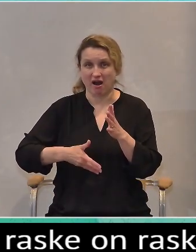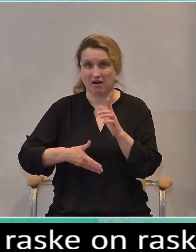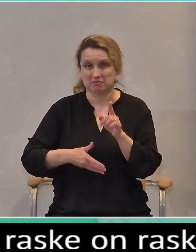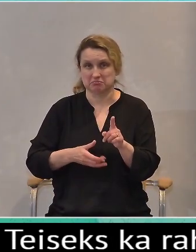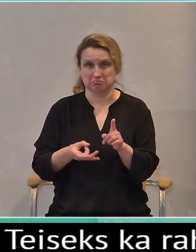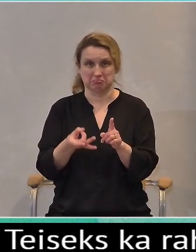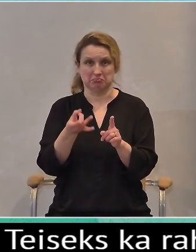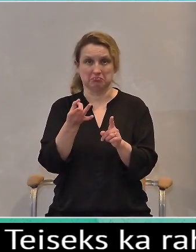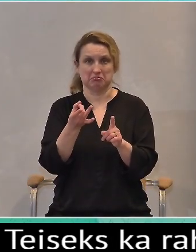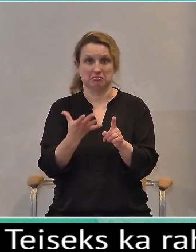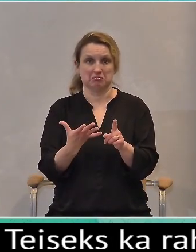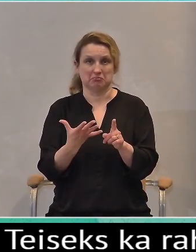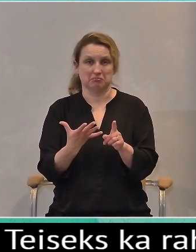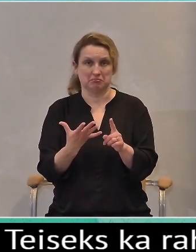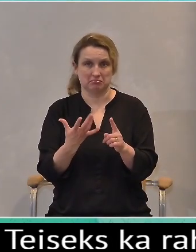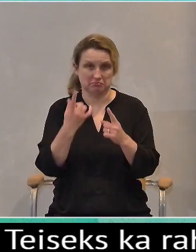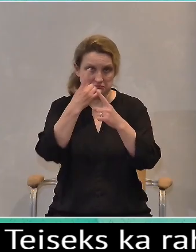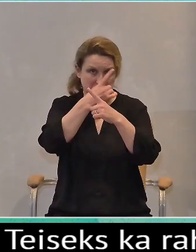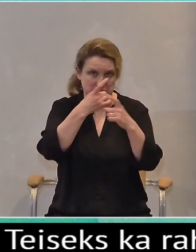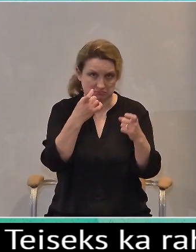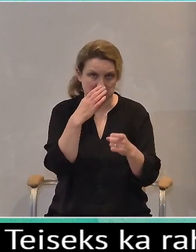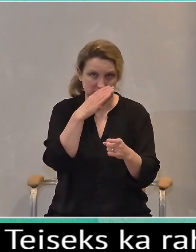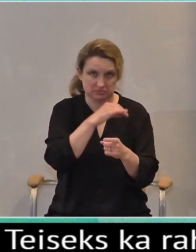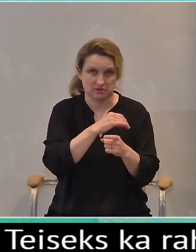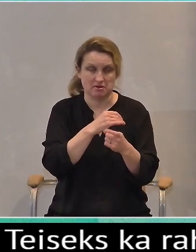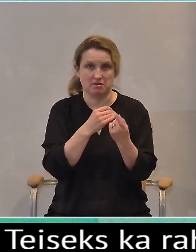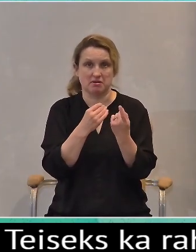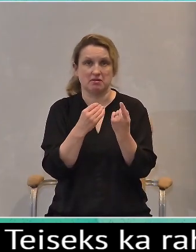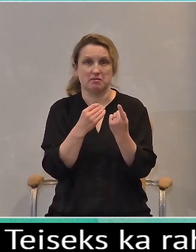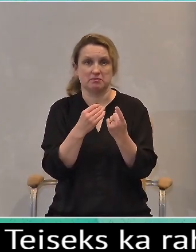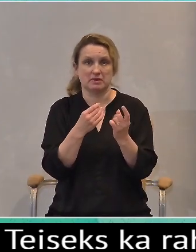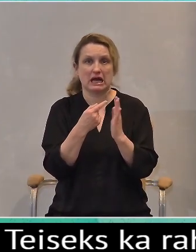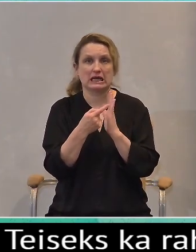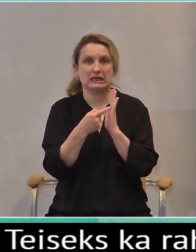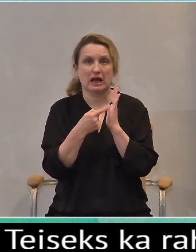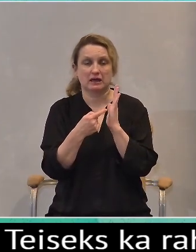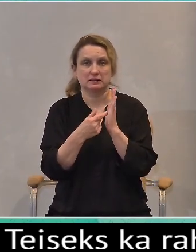diseases. The number of patients is the